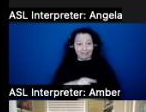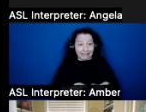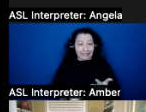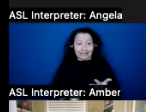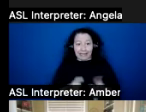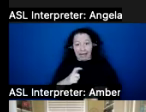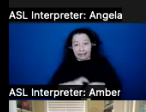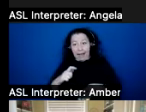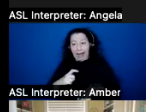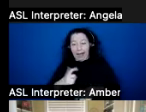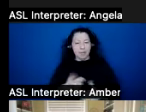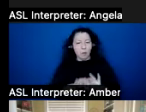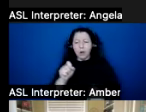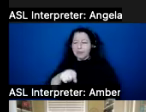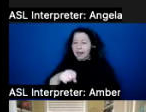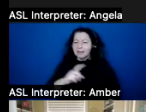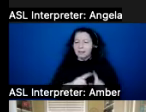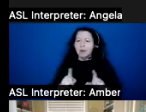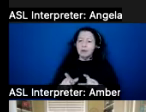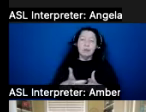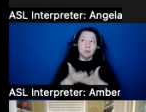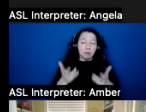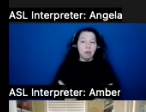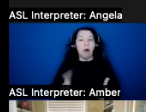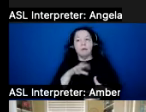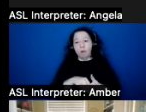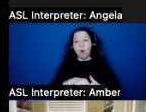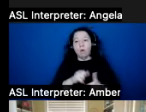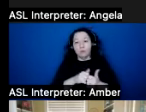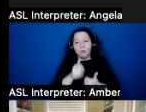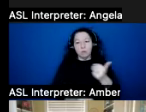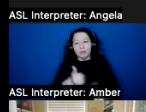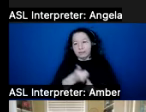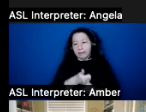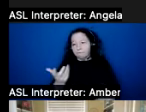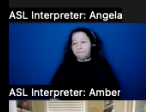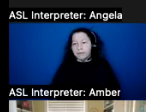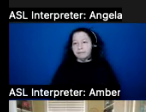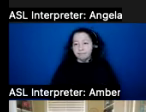yeah, so it's important, but there's a lot that goes into that process.